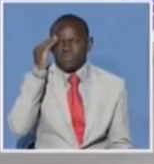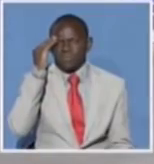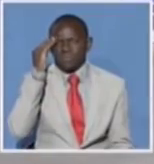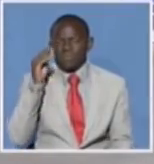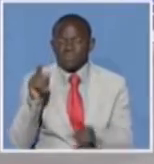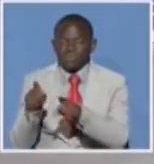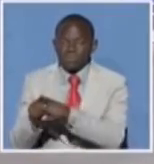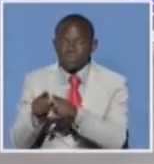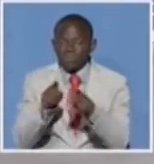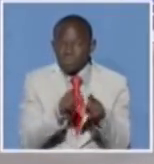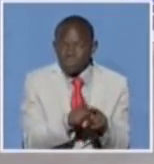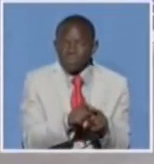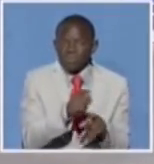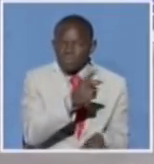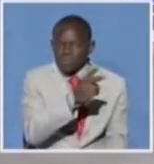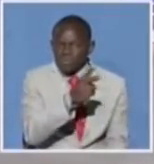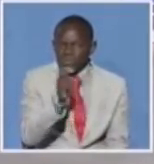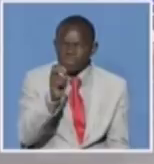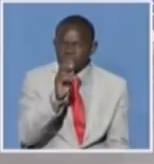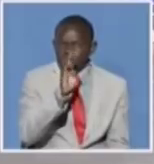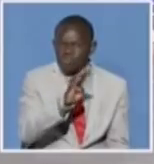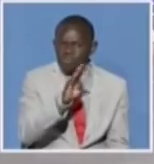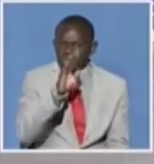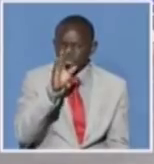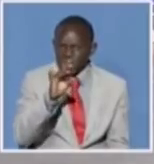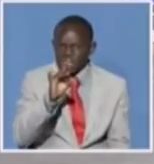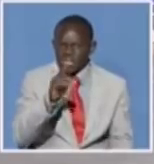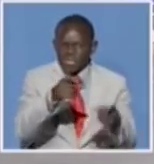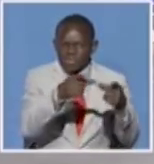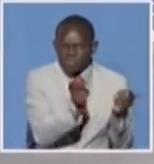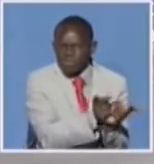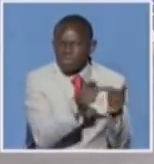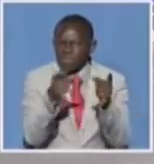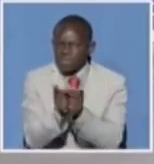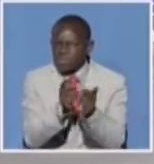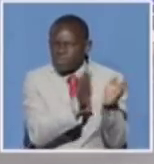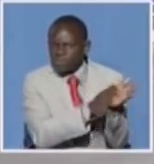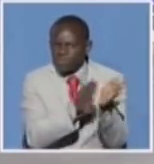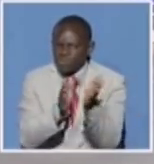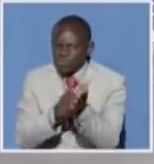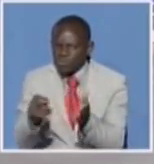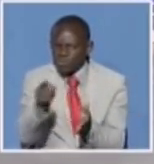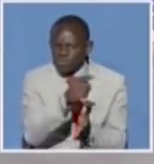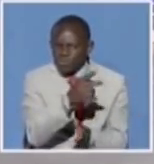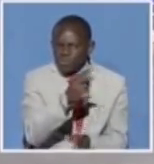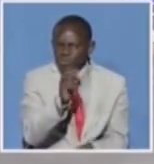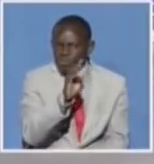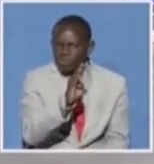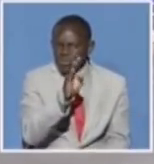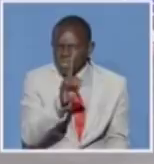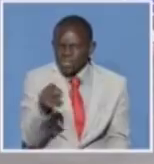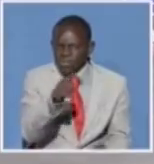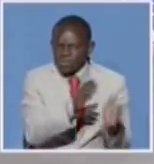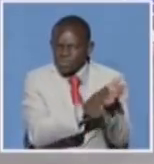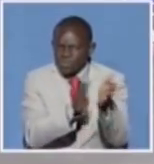248 centers, the materials were administered to the learners, and